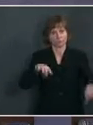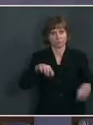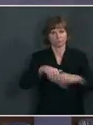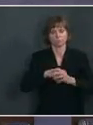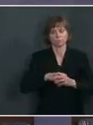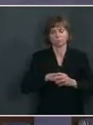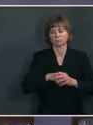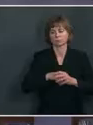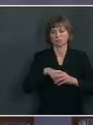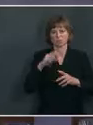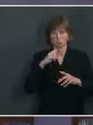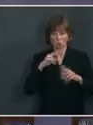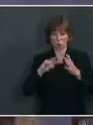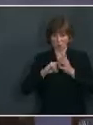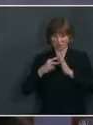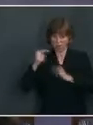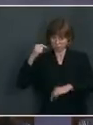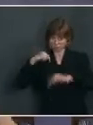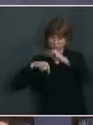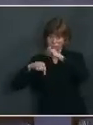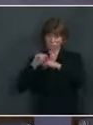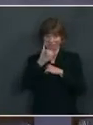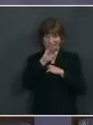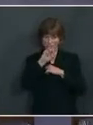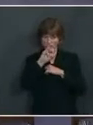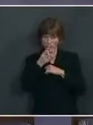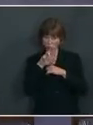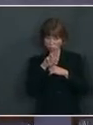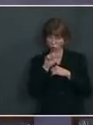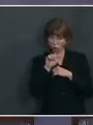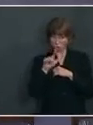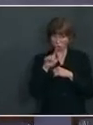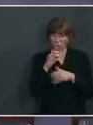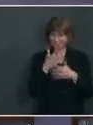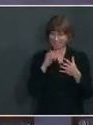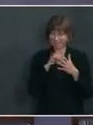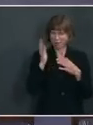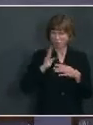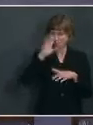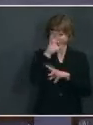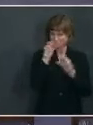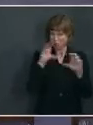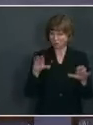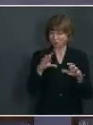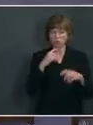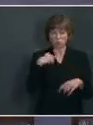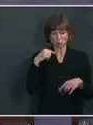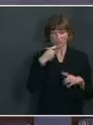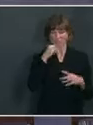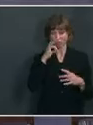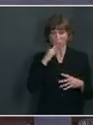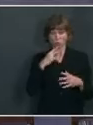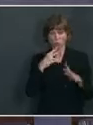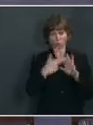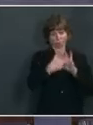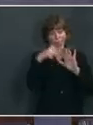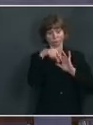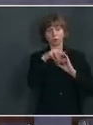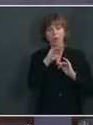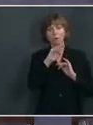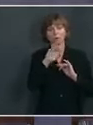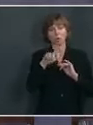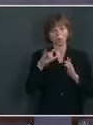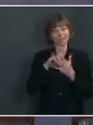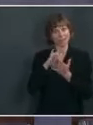some of the immoral things that the previous administration had done. If you're calling these things immoral, is that seeking